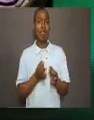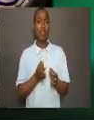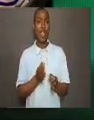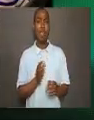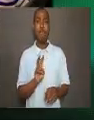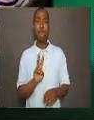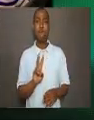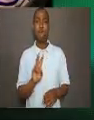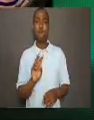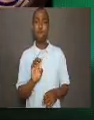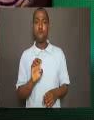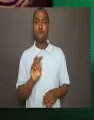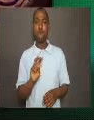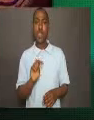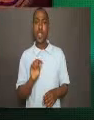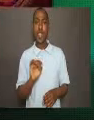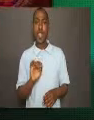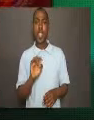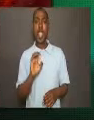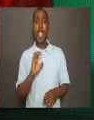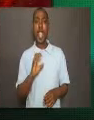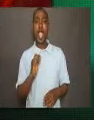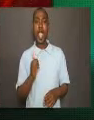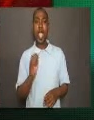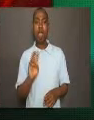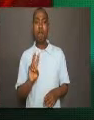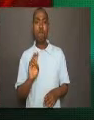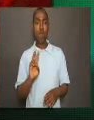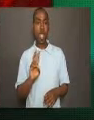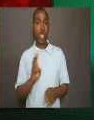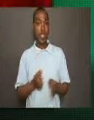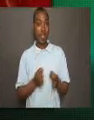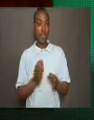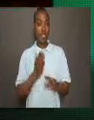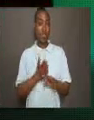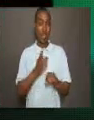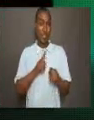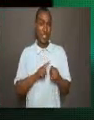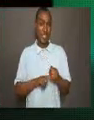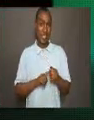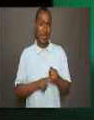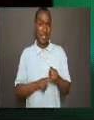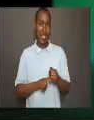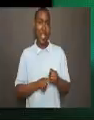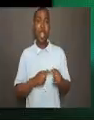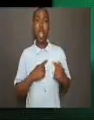cava, and finally re-enters the heart at the right